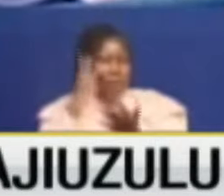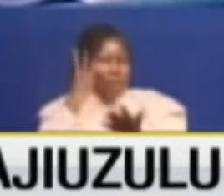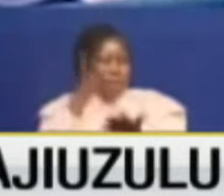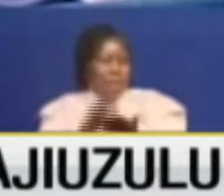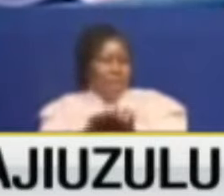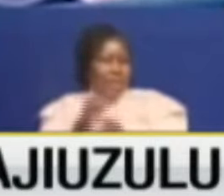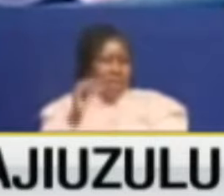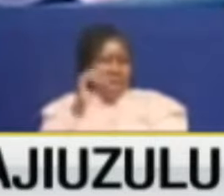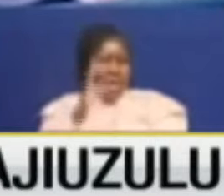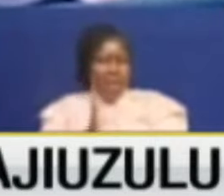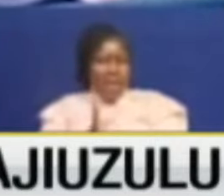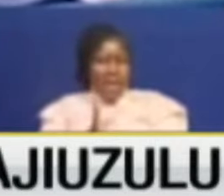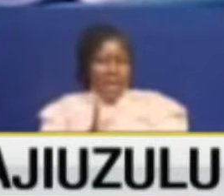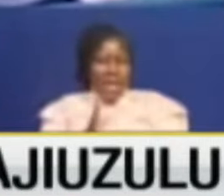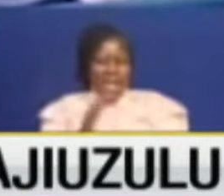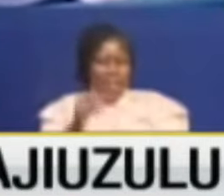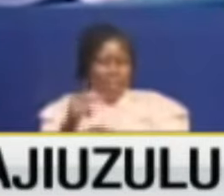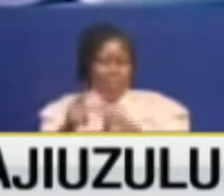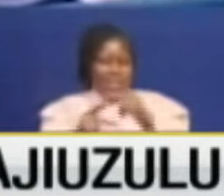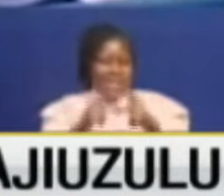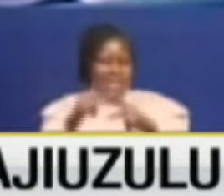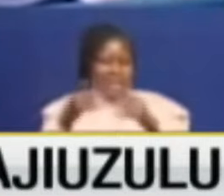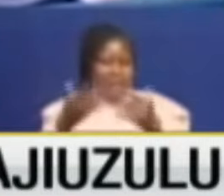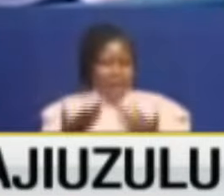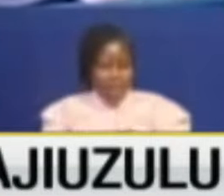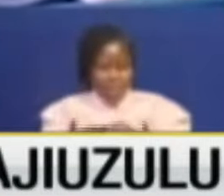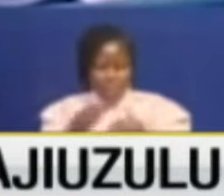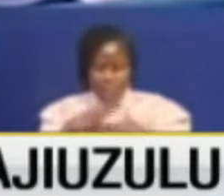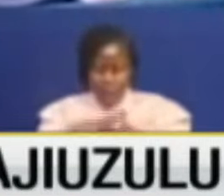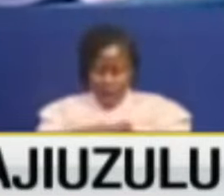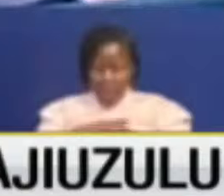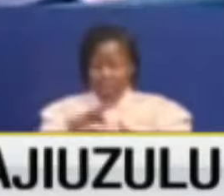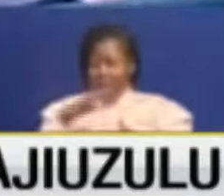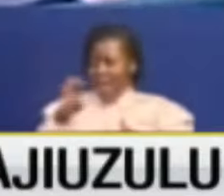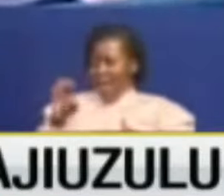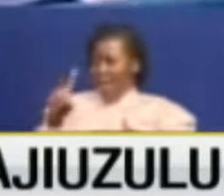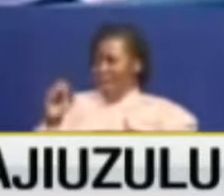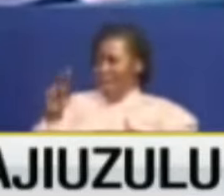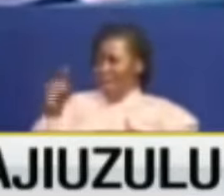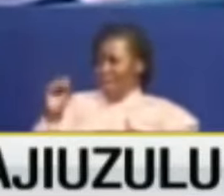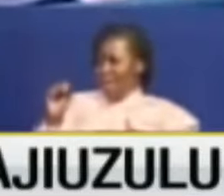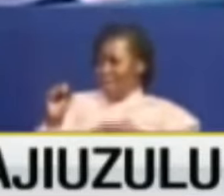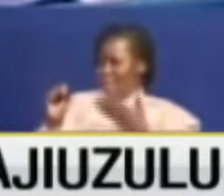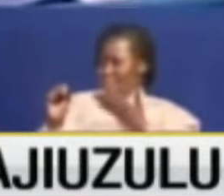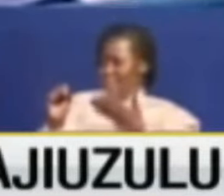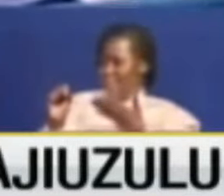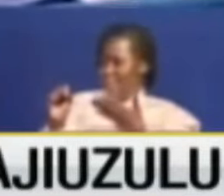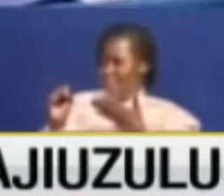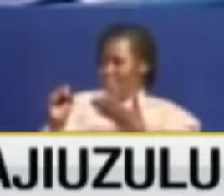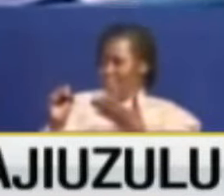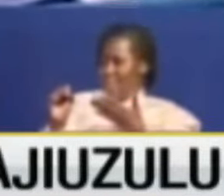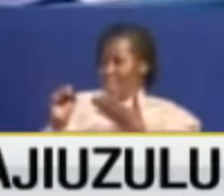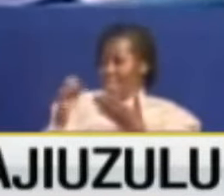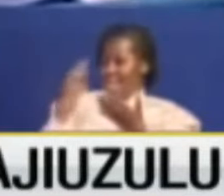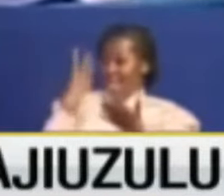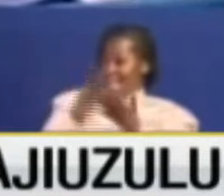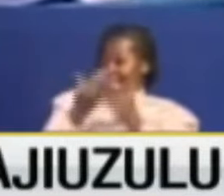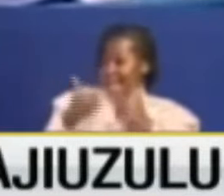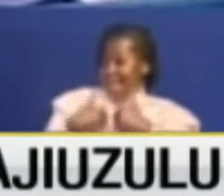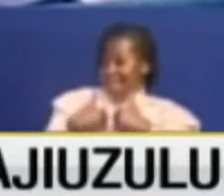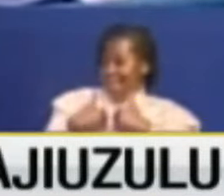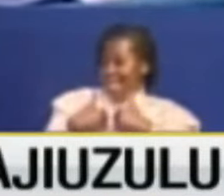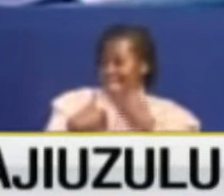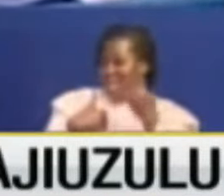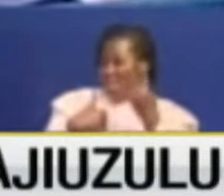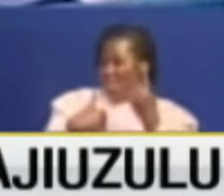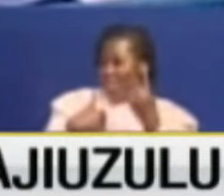the governor in these proceedings. Honorable Evans Mawira is significant to these proceedings in